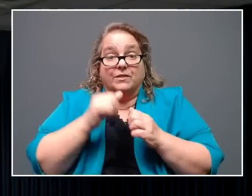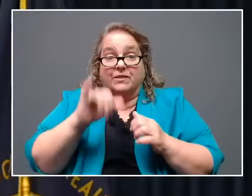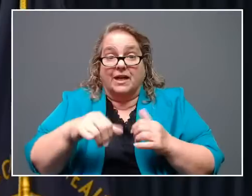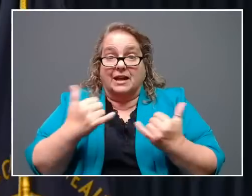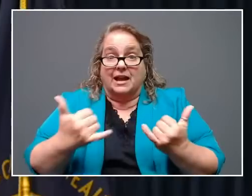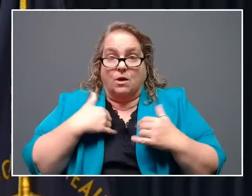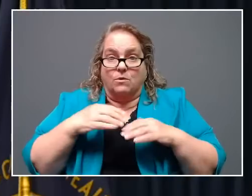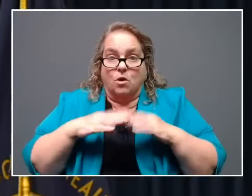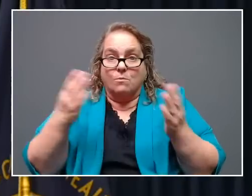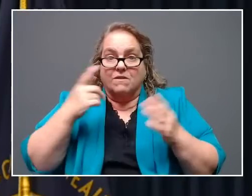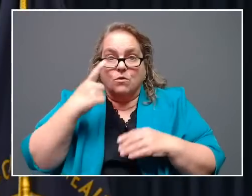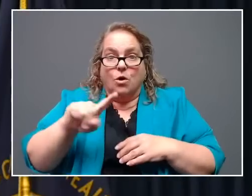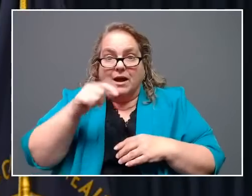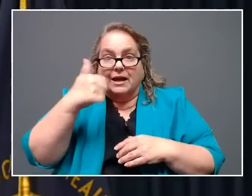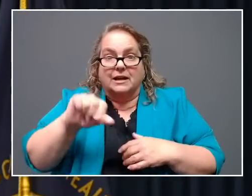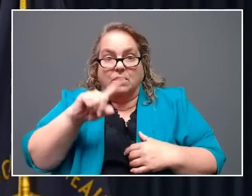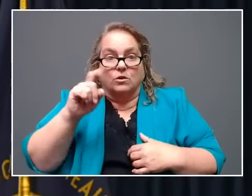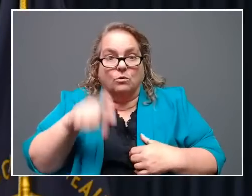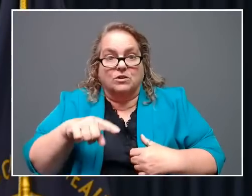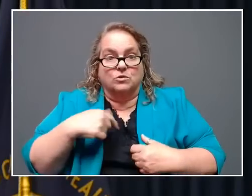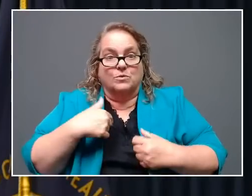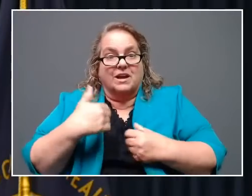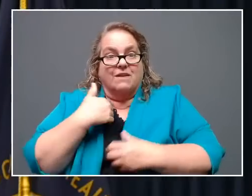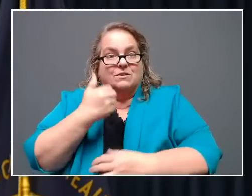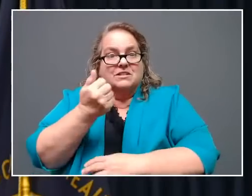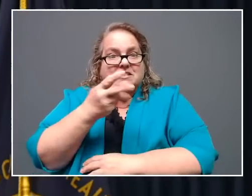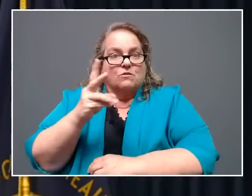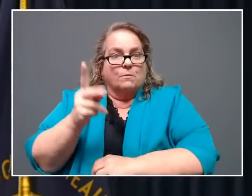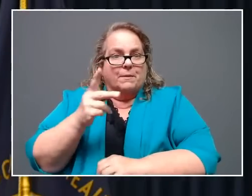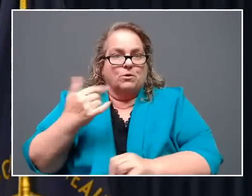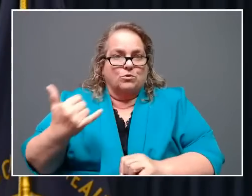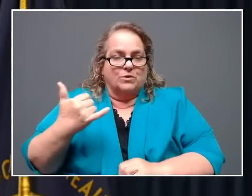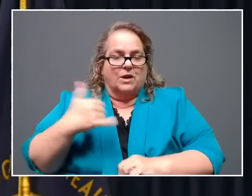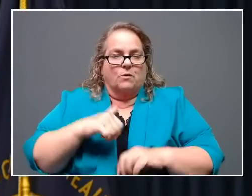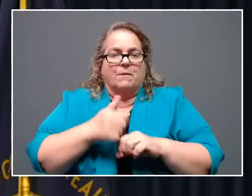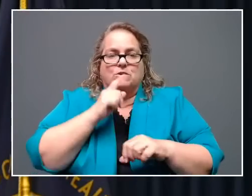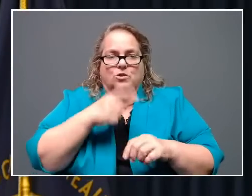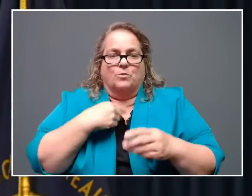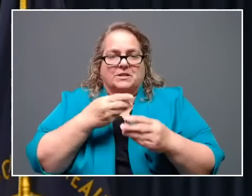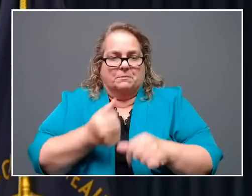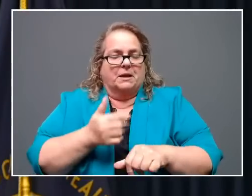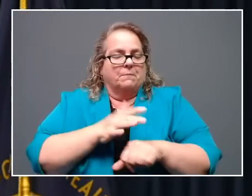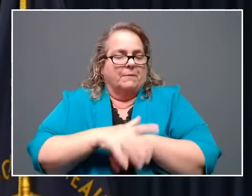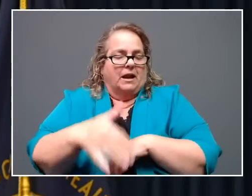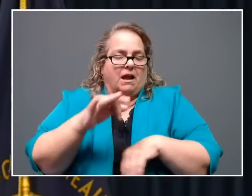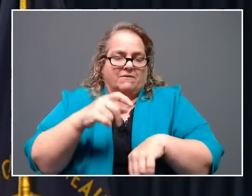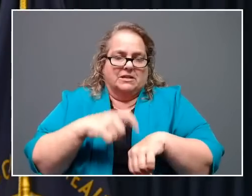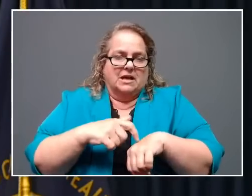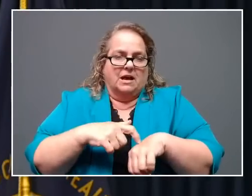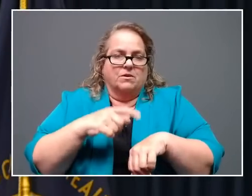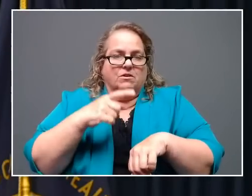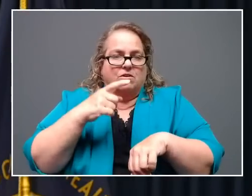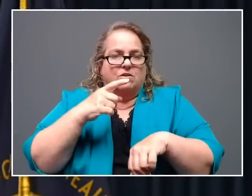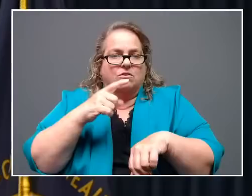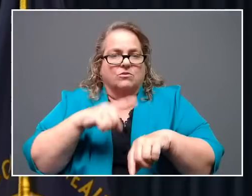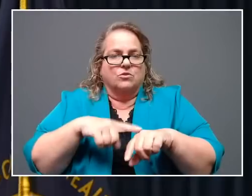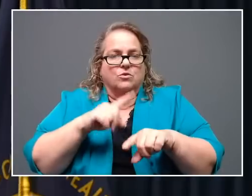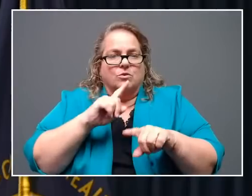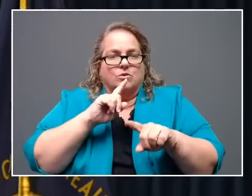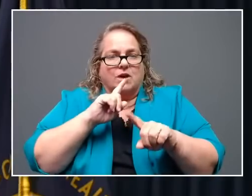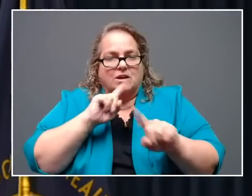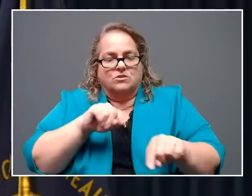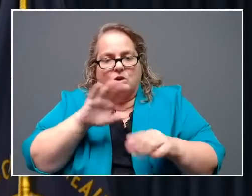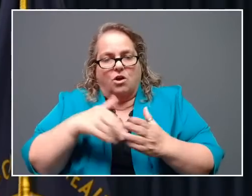up to questions. We've got a number of folks today. We'll make sure we spend plenty of time. 4 in studio and a whole bunch of